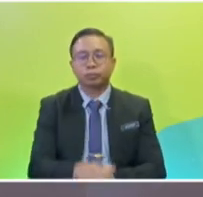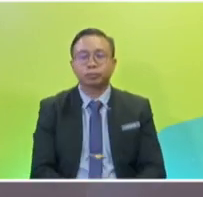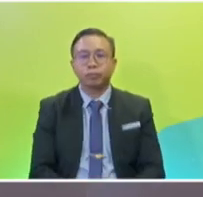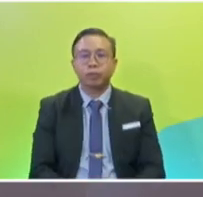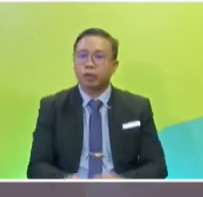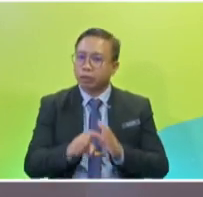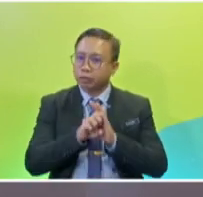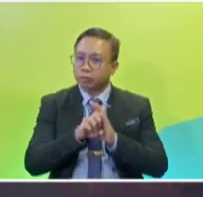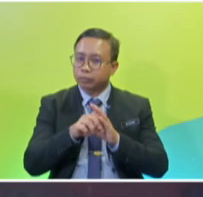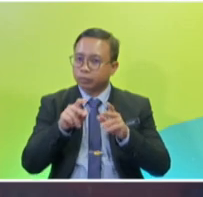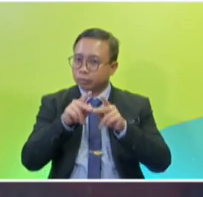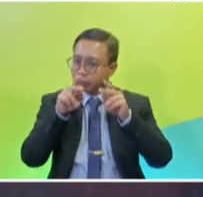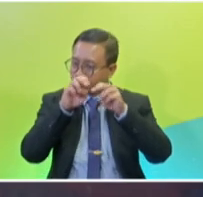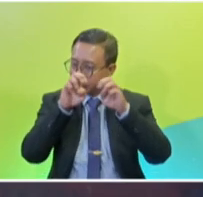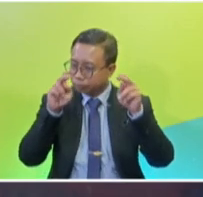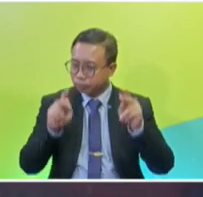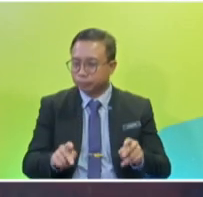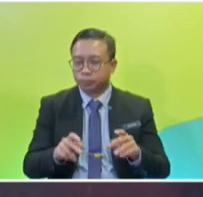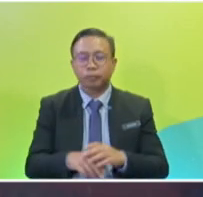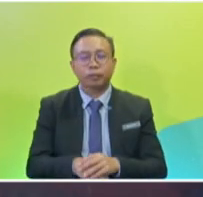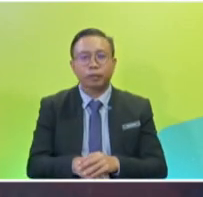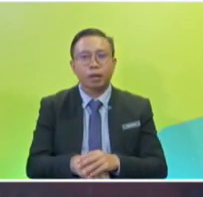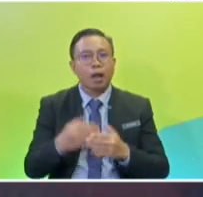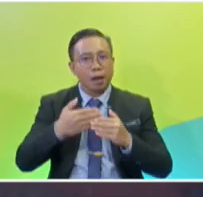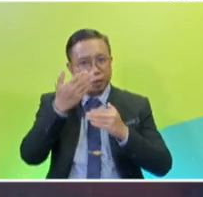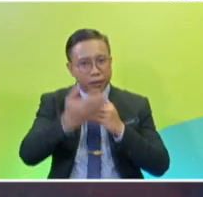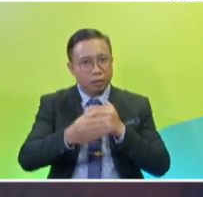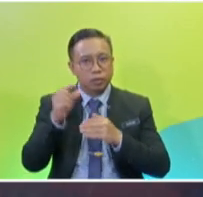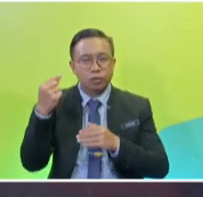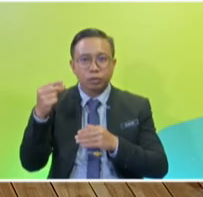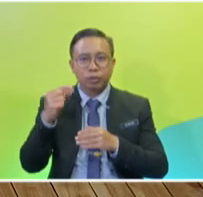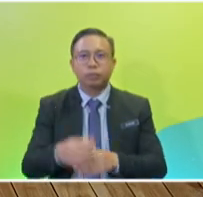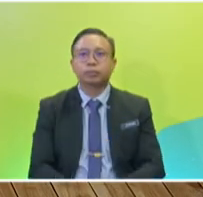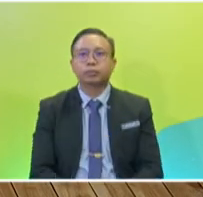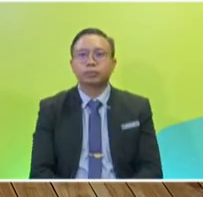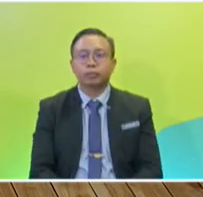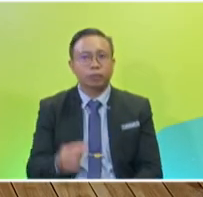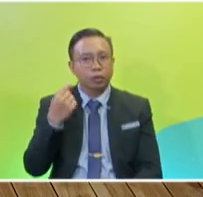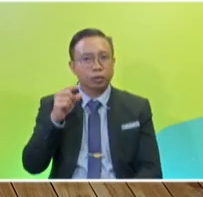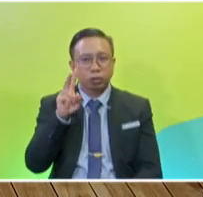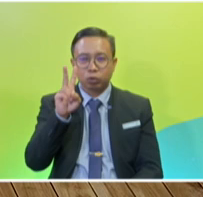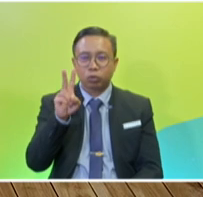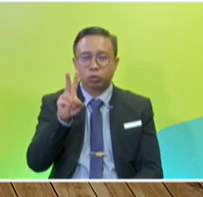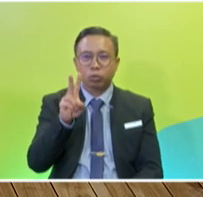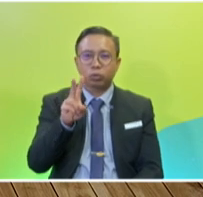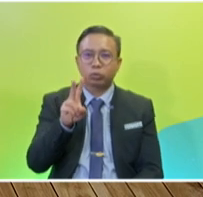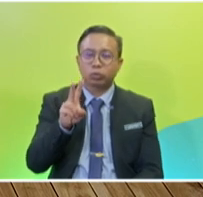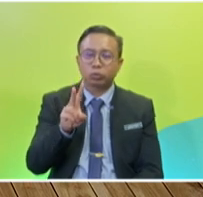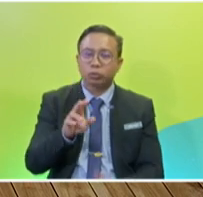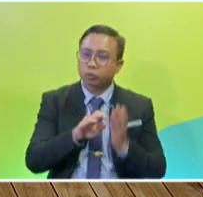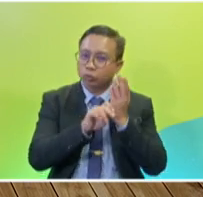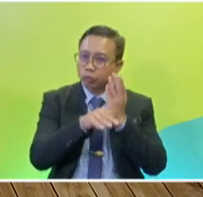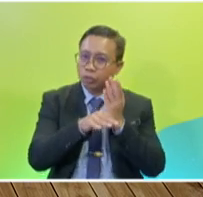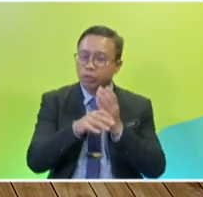question, definitely. Wow. Yes. Okay. Now, the next color will be green. As I said, green has two functions. It's either